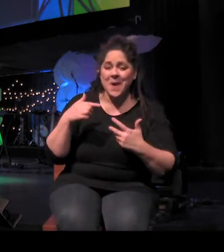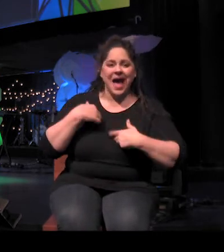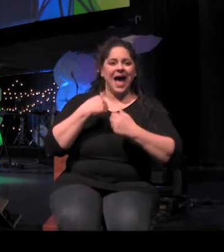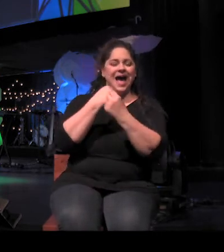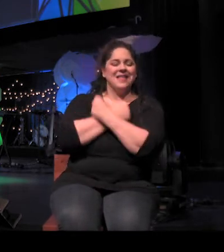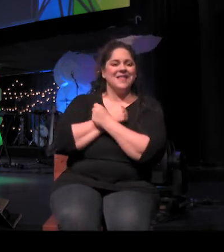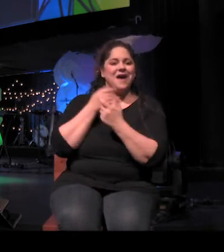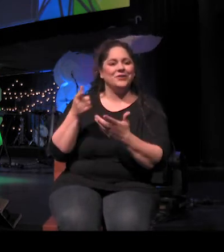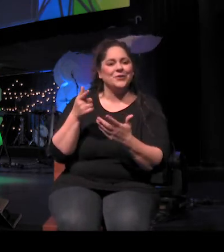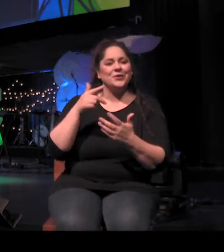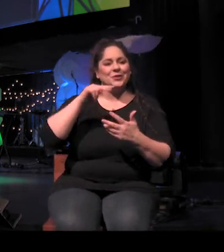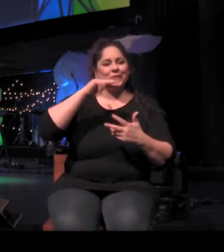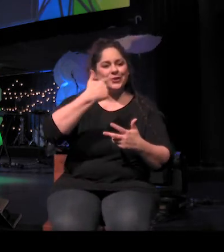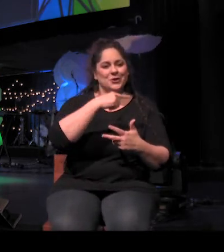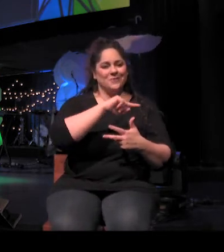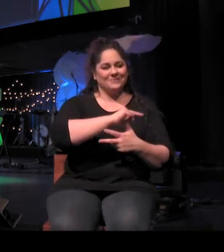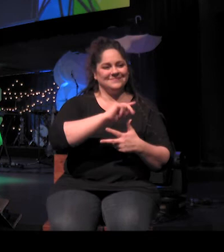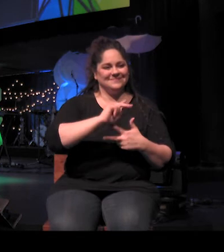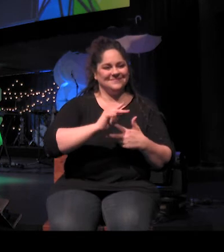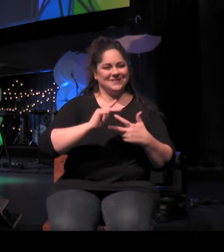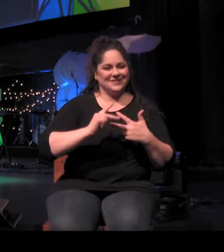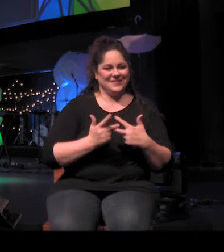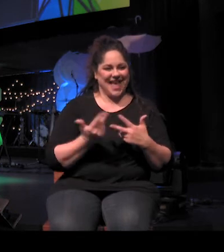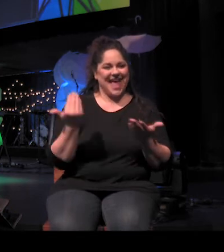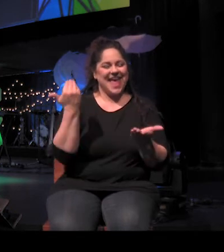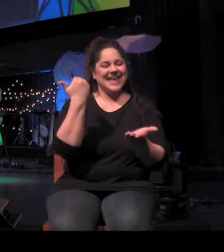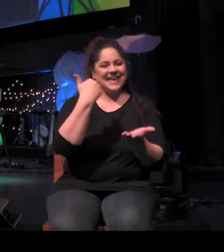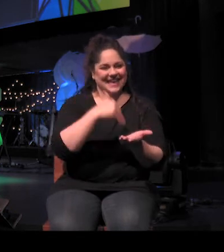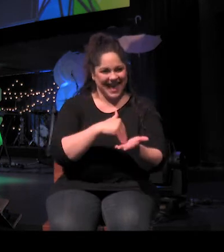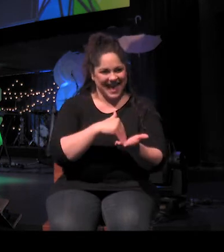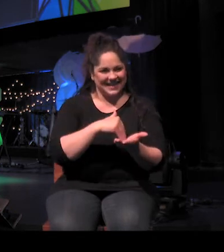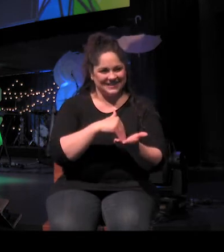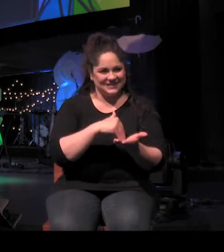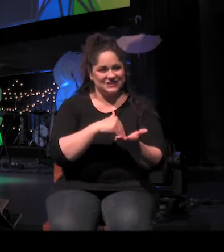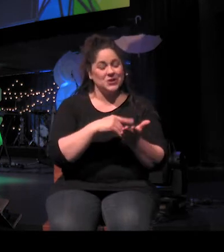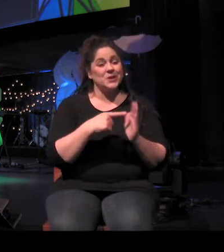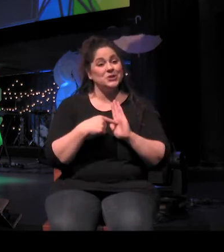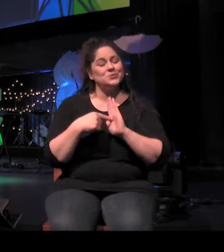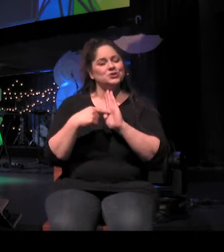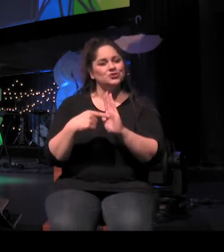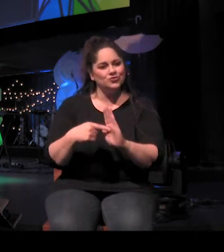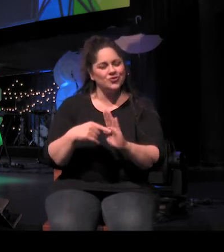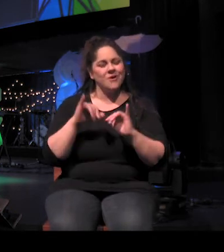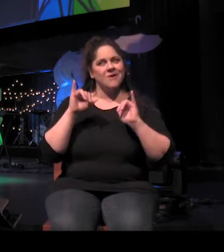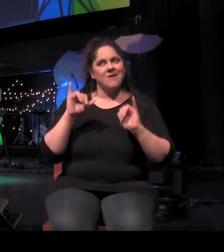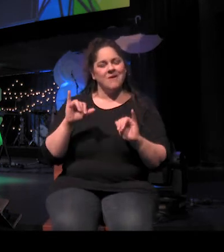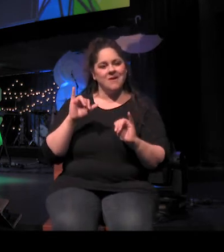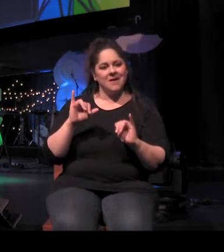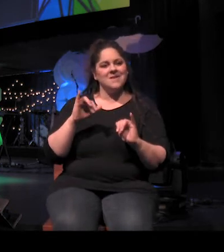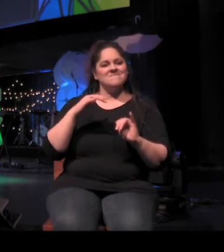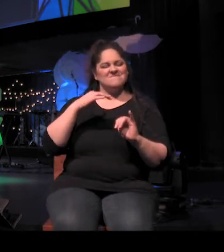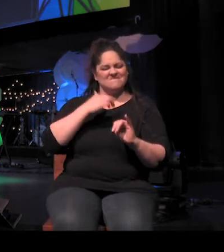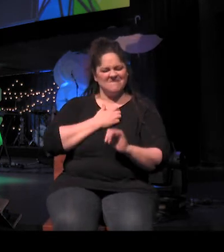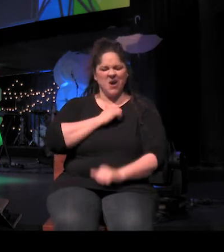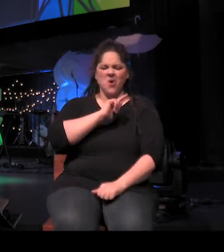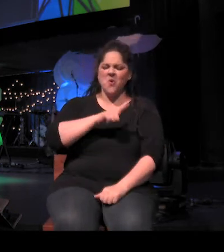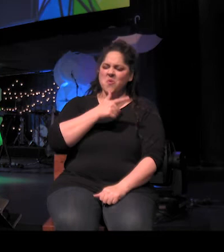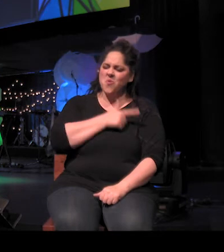gave him the opportunity to confess publicly and restore his devotion to Jesus and his loyalty to